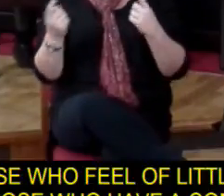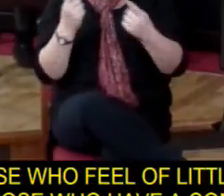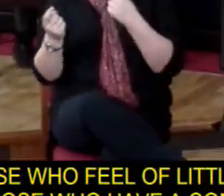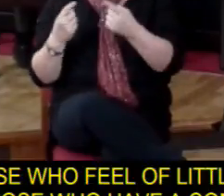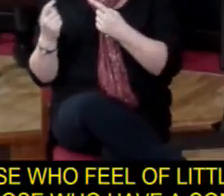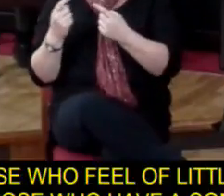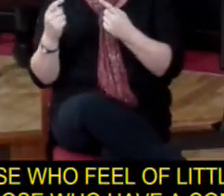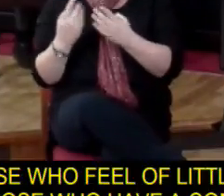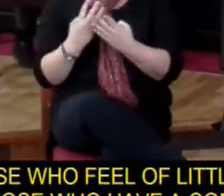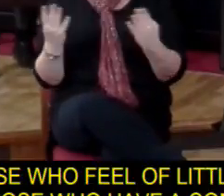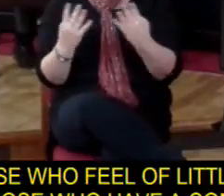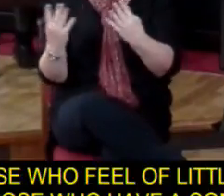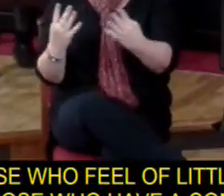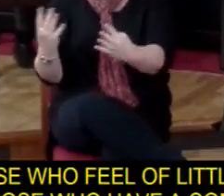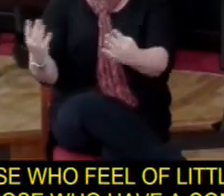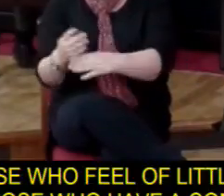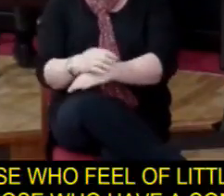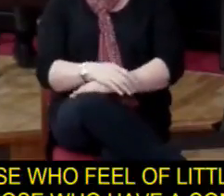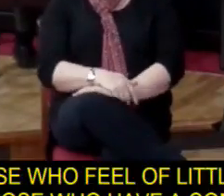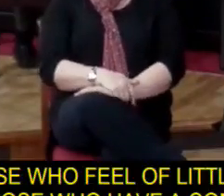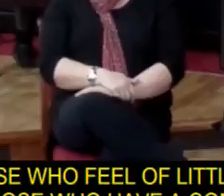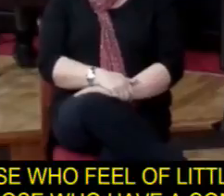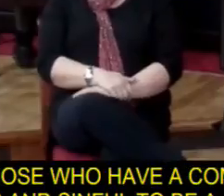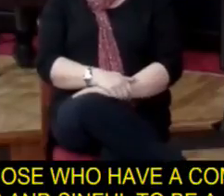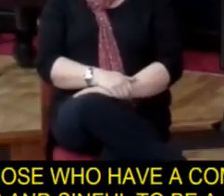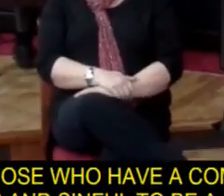Trumpets, go on, blow your trumpets.